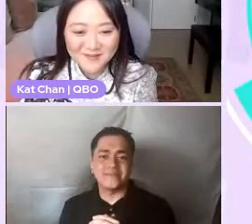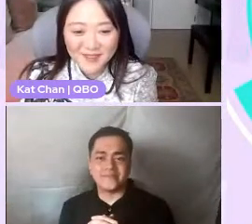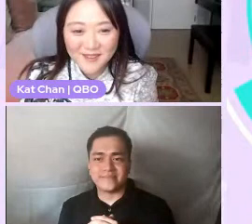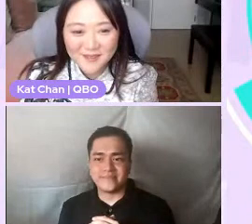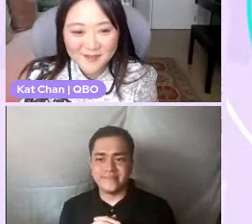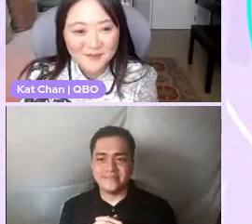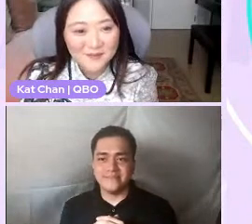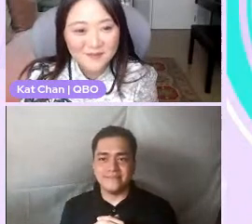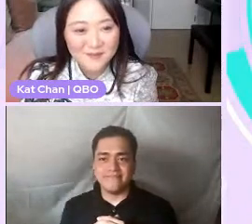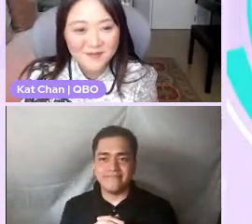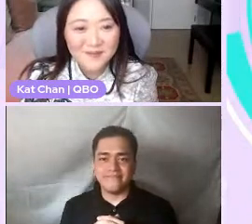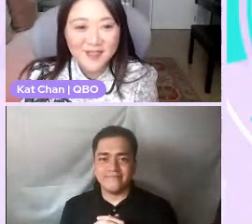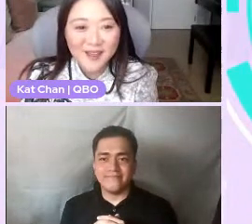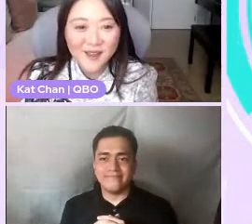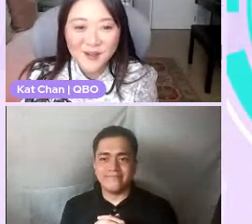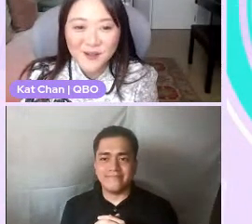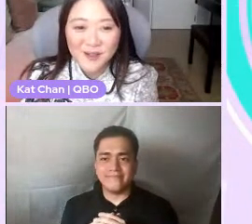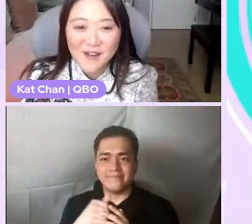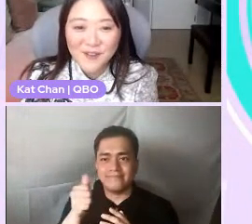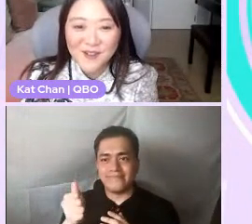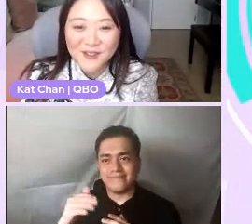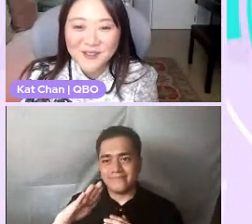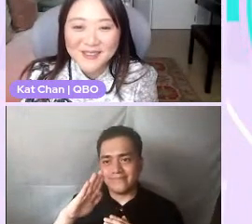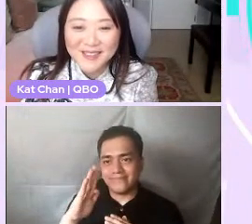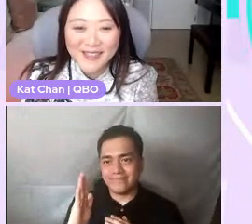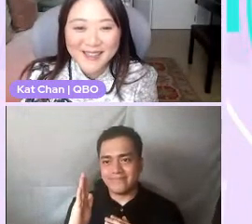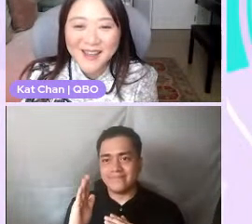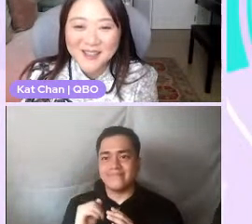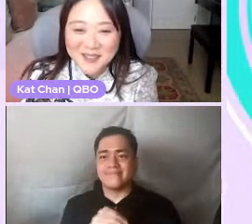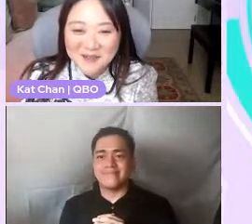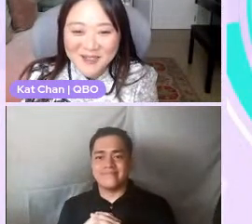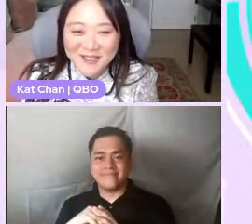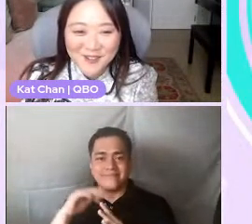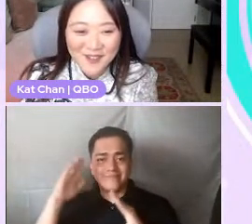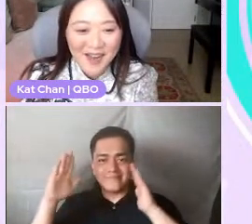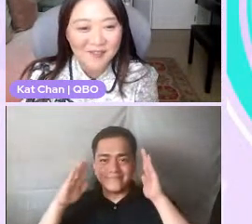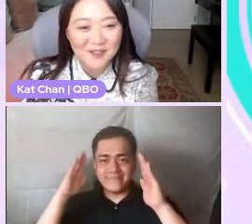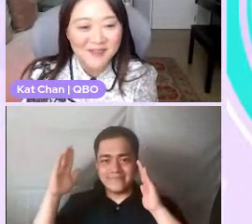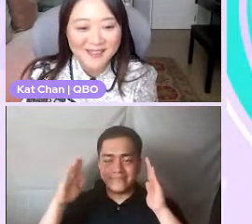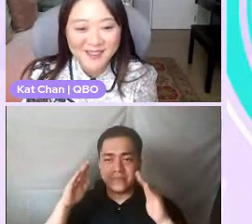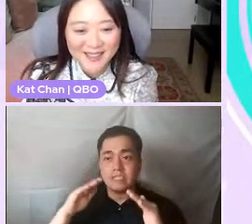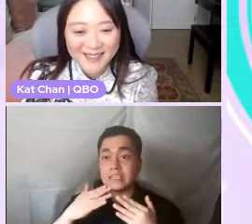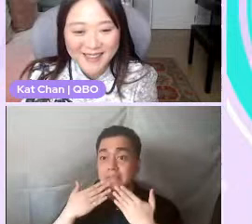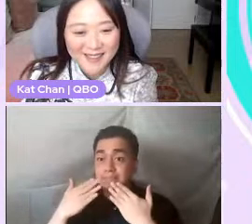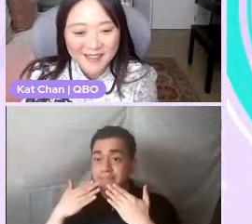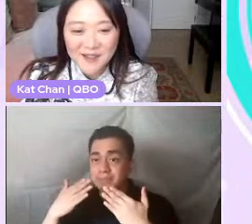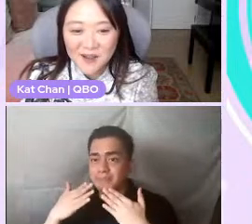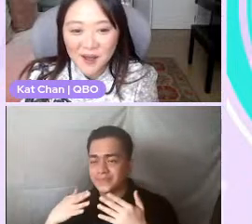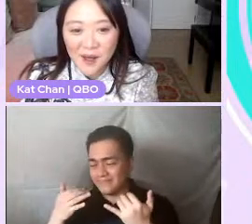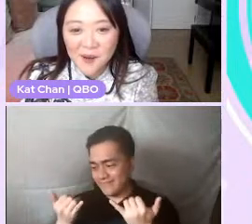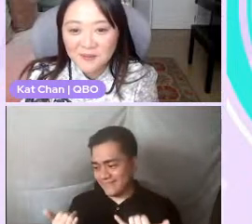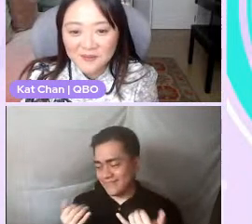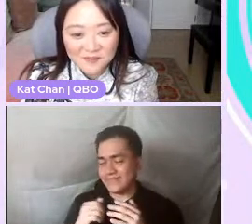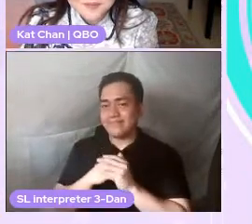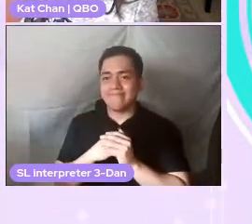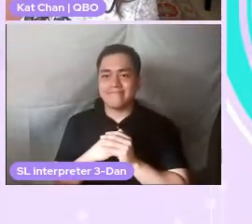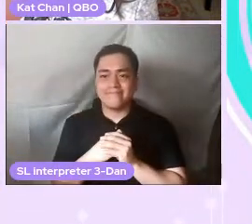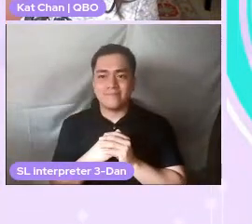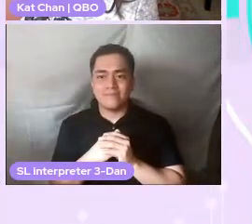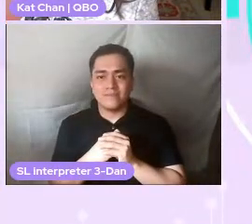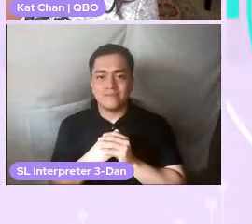Good afternoon, Ms. Kat. Hello, good afternoon, and thank you so much for having me today.